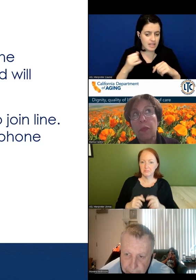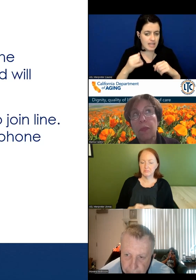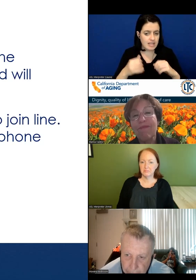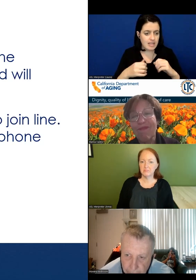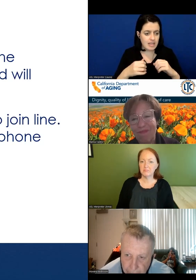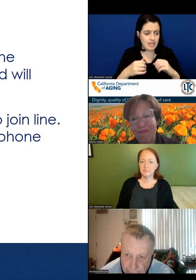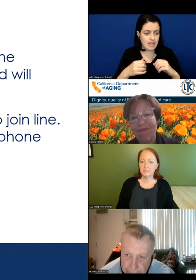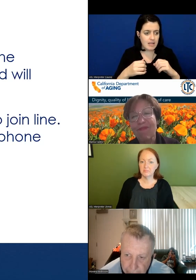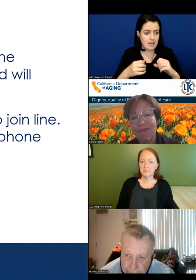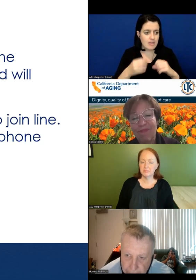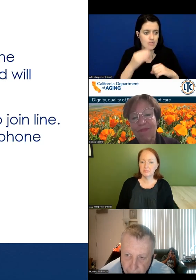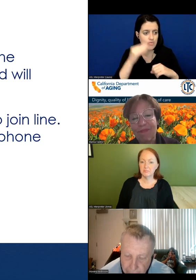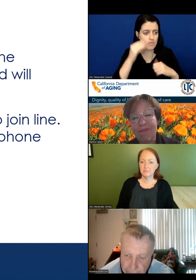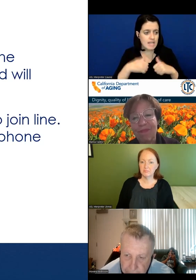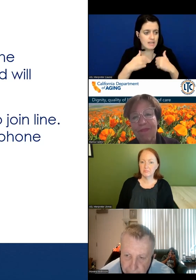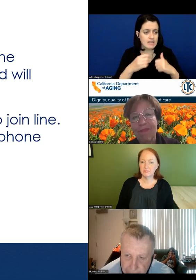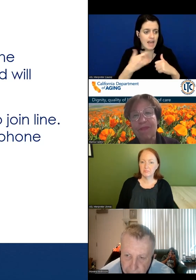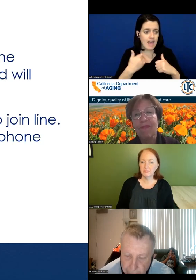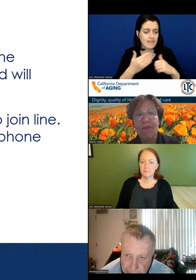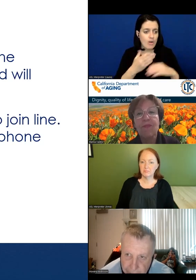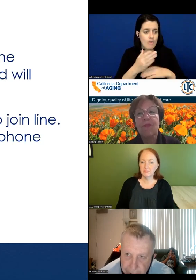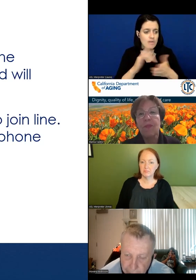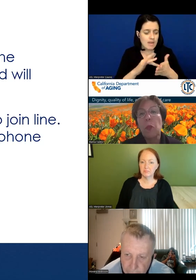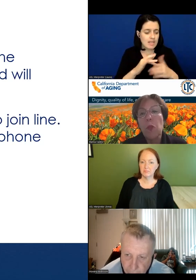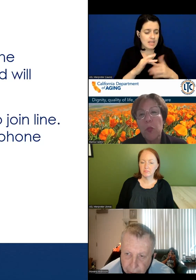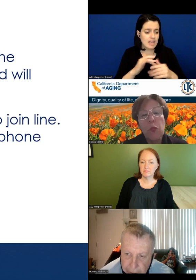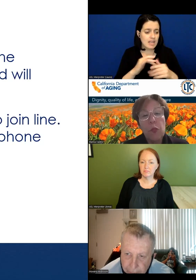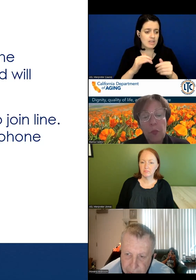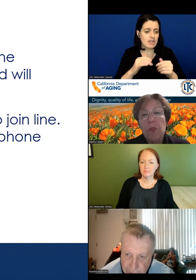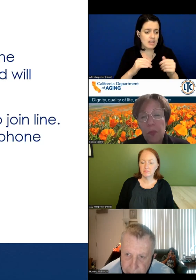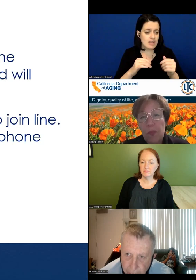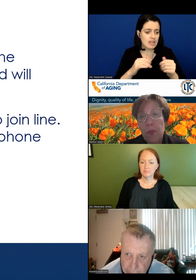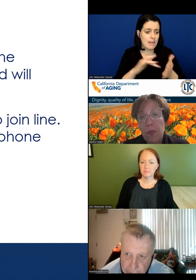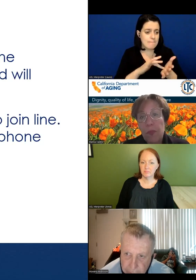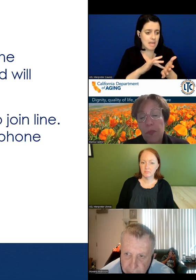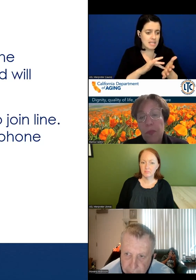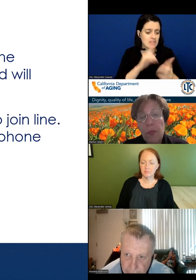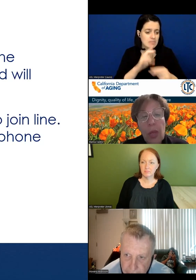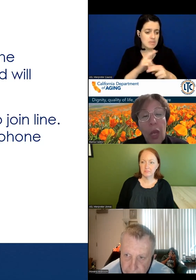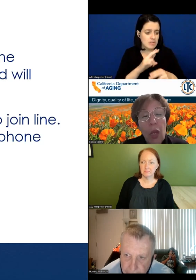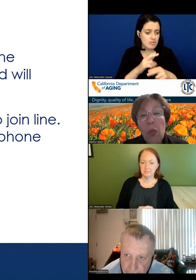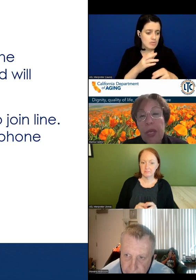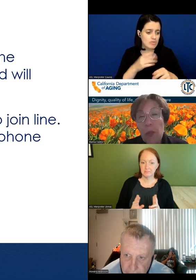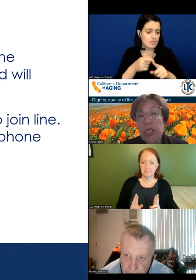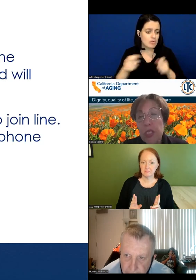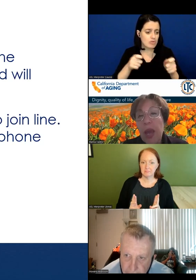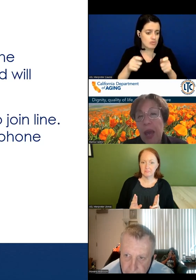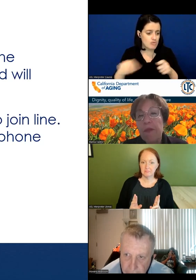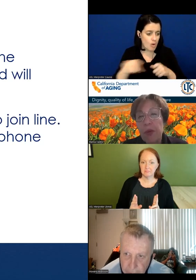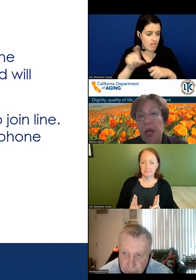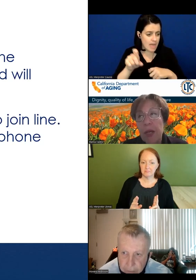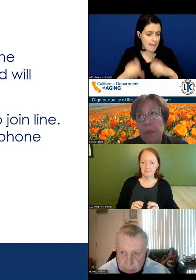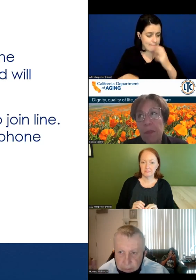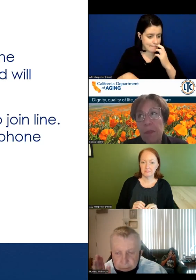over-medicated and that, medication is being used as a means of controlling them sometimes? We do